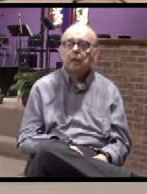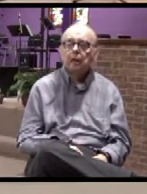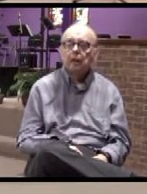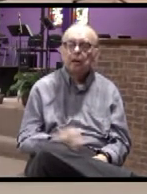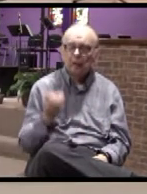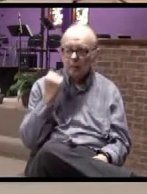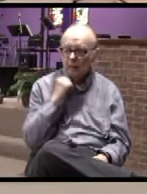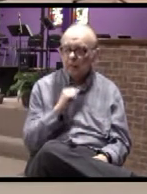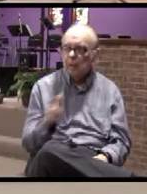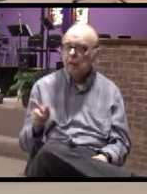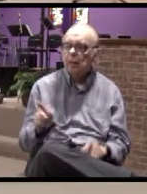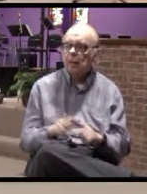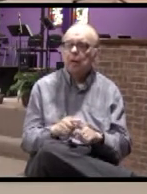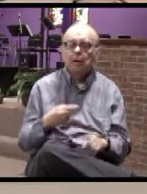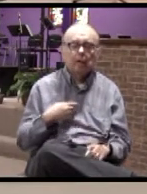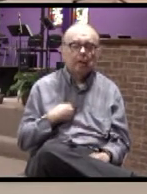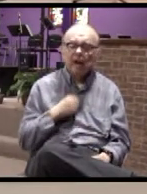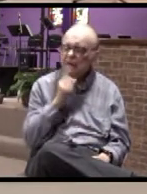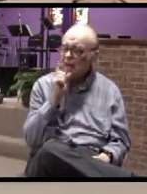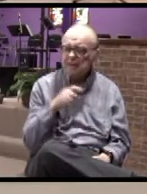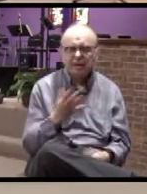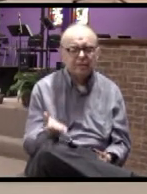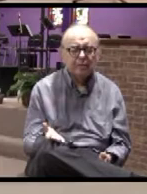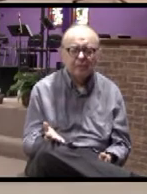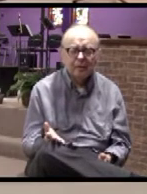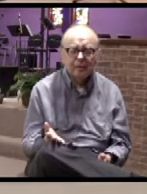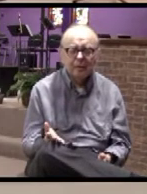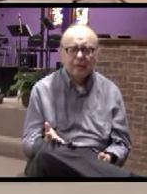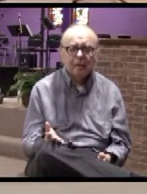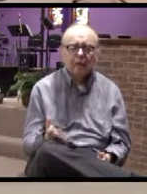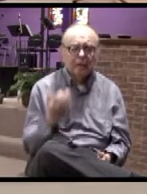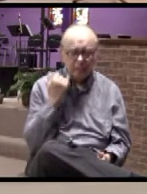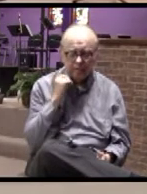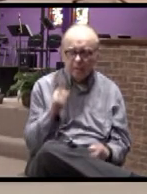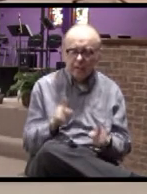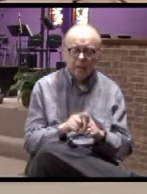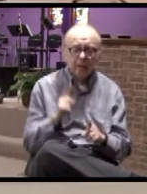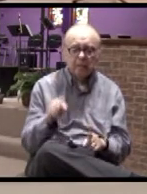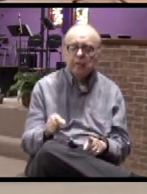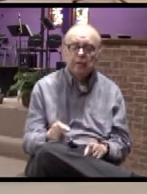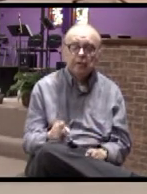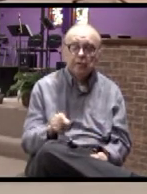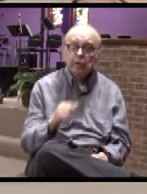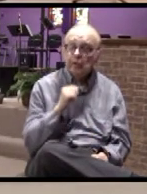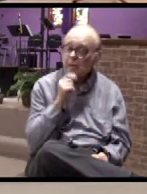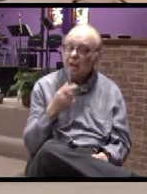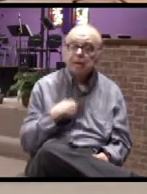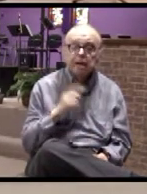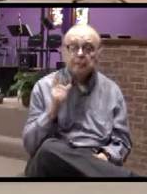If you all were like me, I wouldn't need you. And if I was like you, you wouldn't need me.